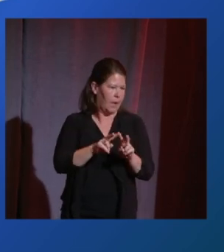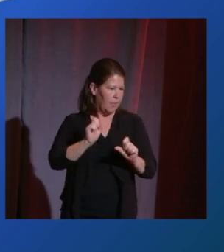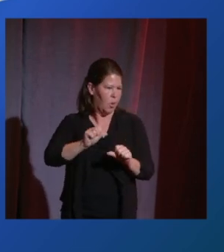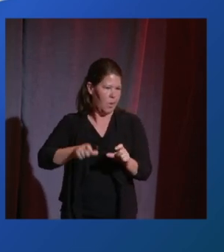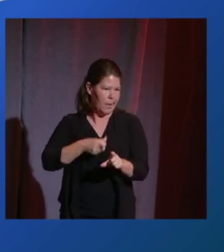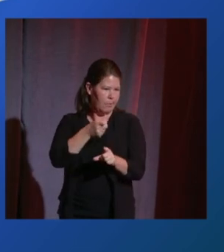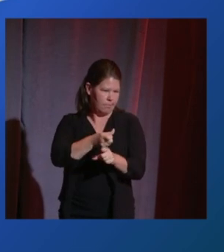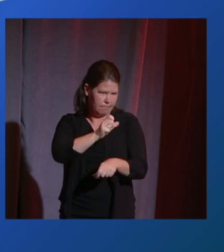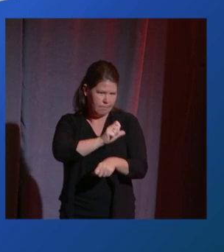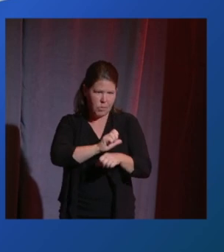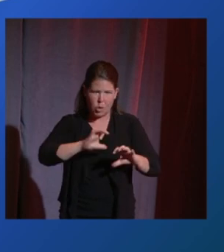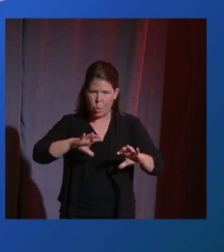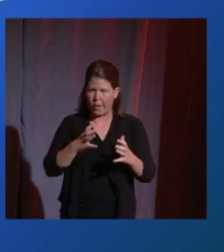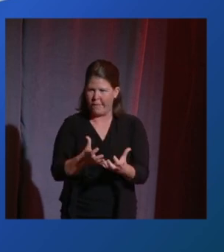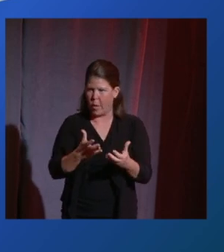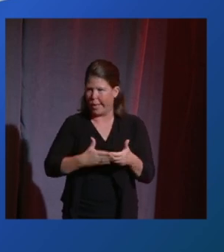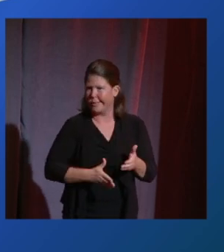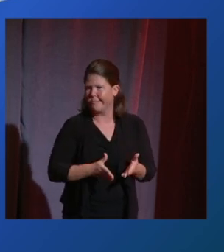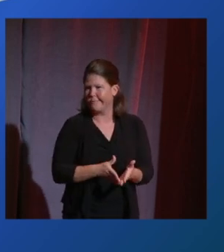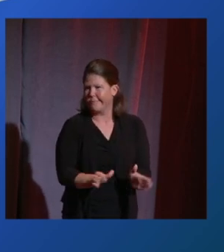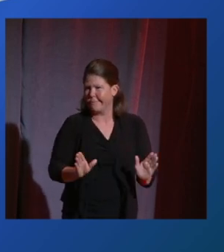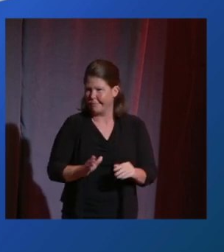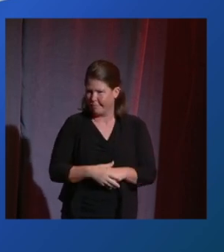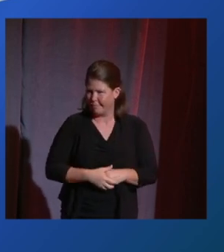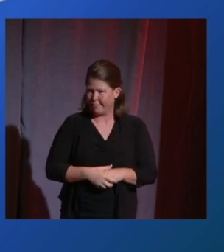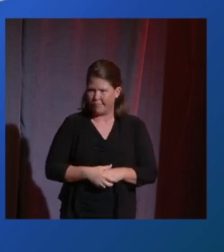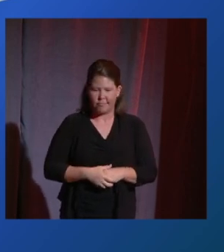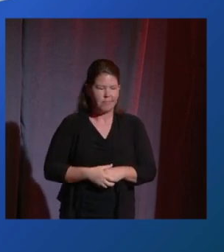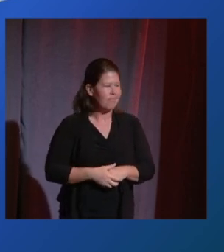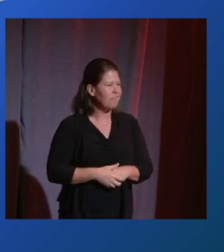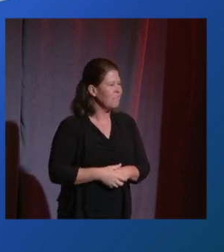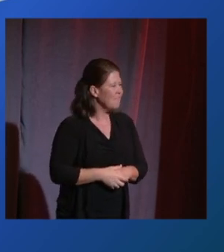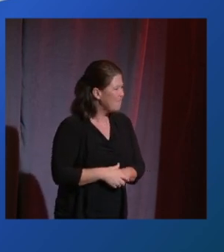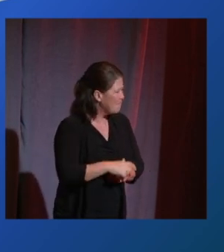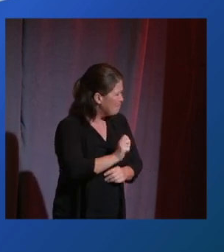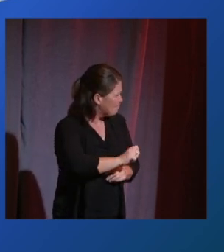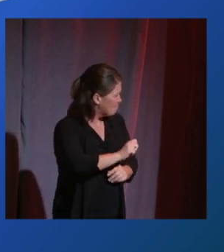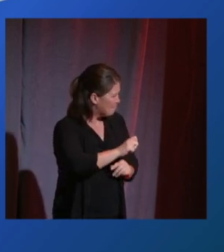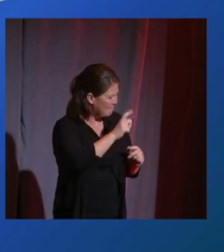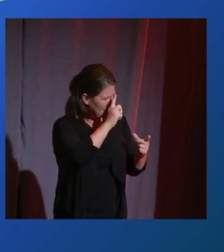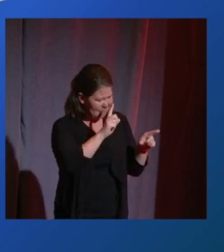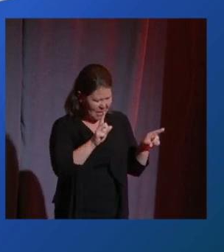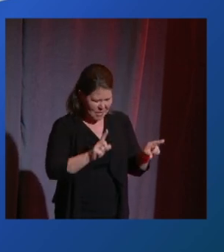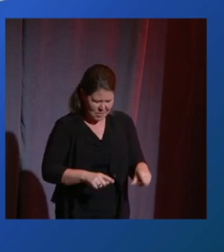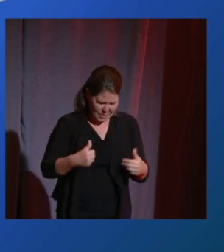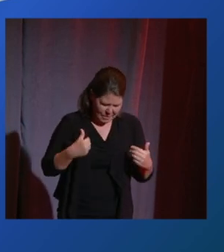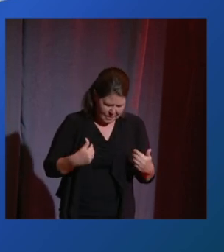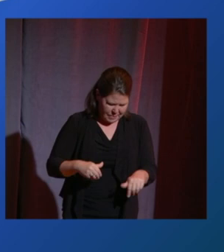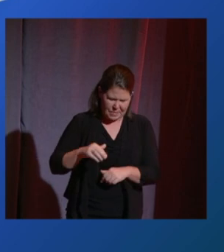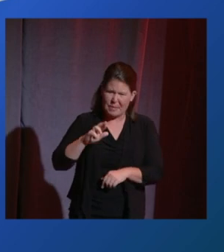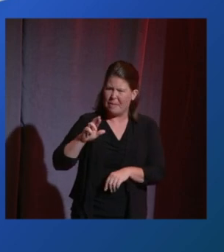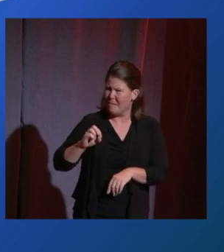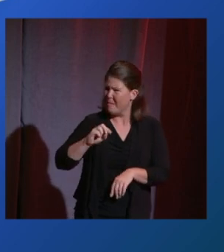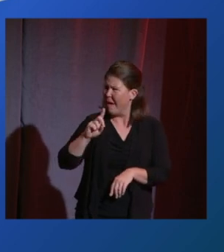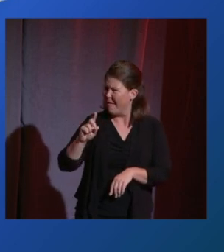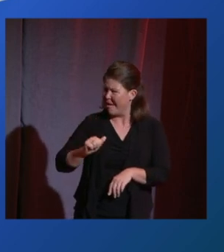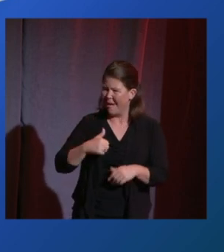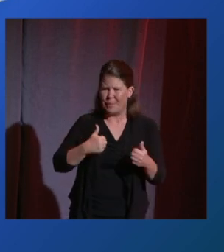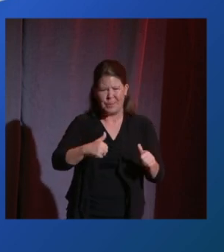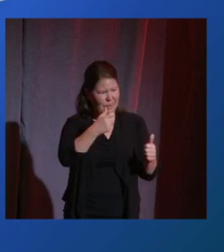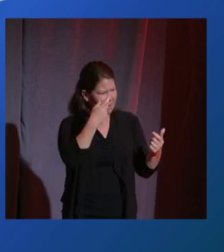agree Kier so we'll stay with the digital natives yes you you you come very well